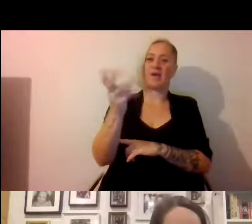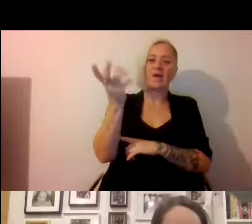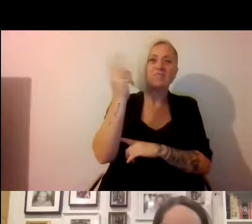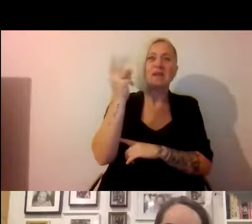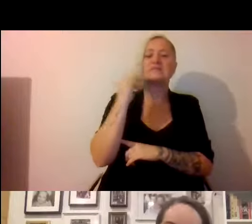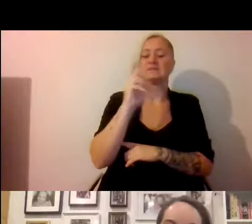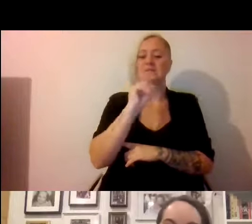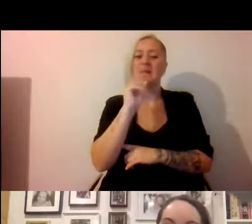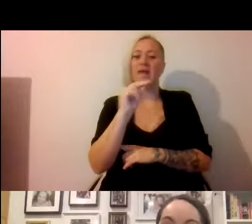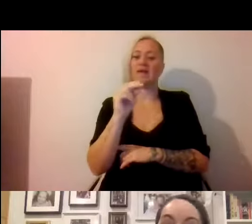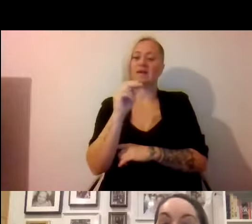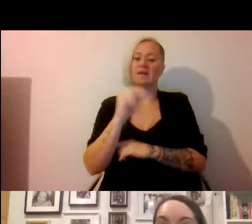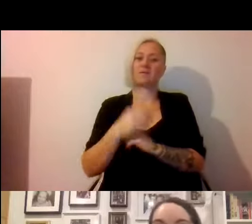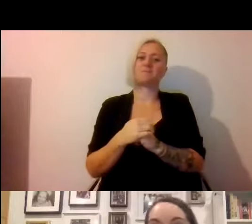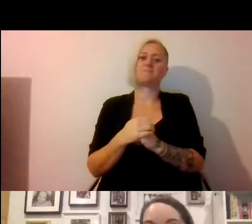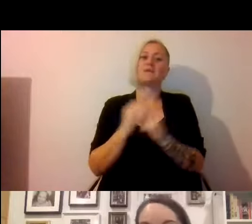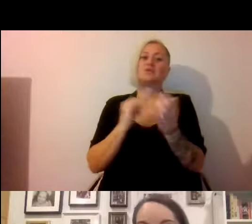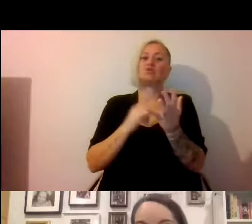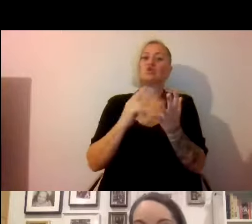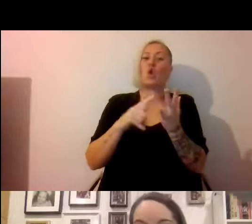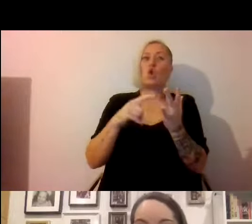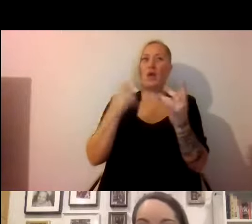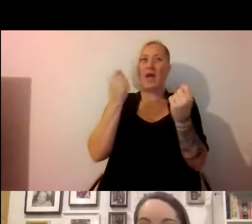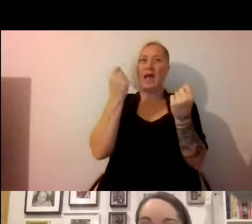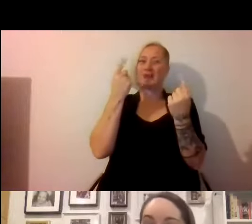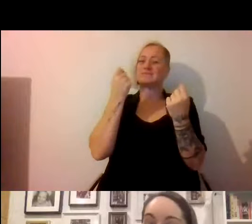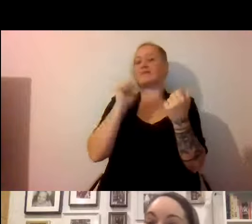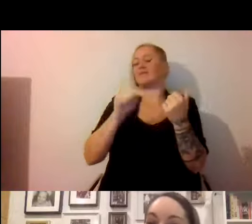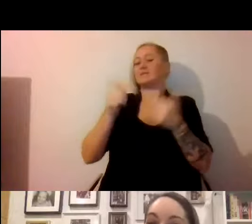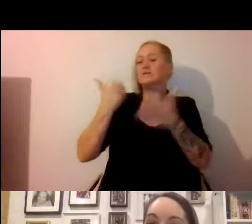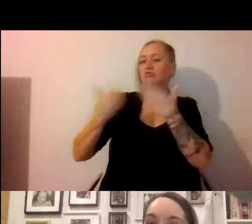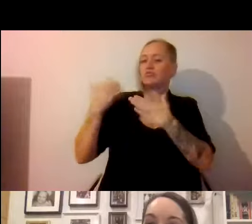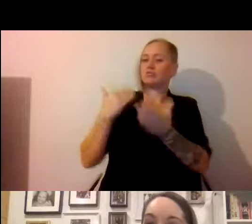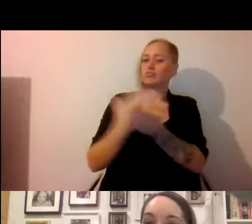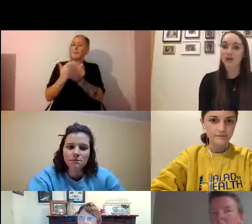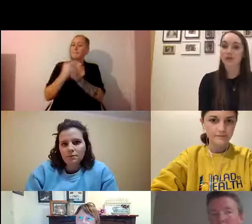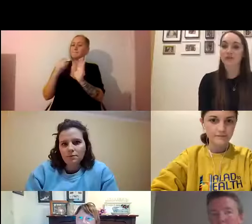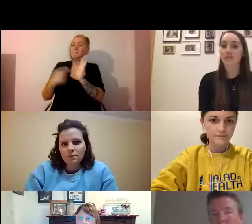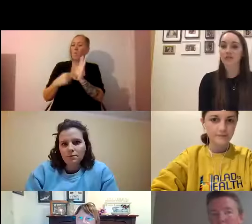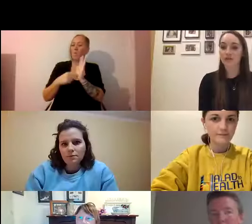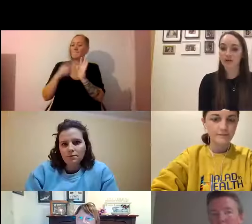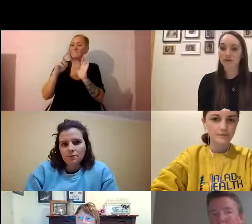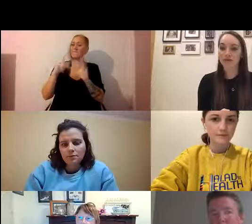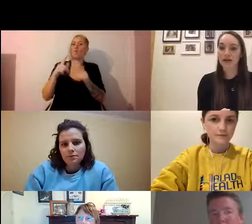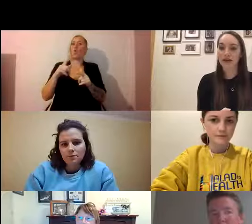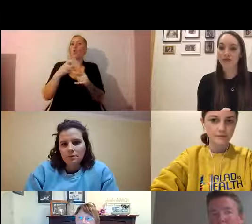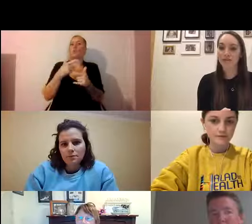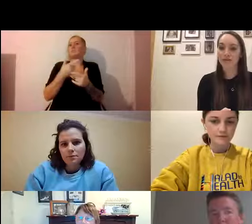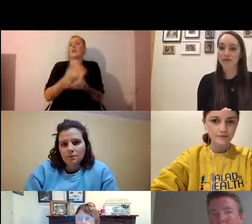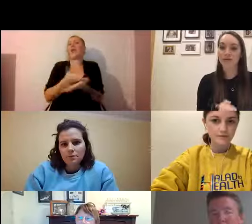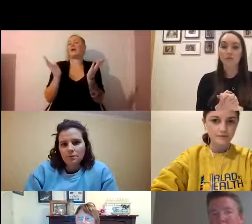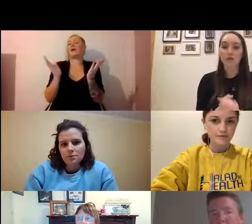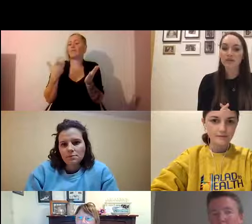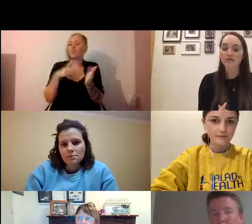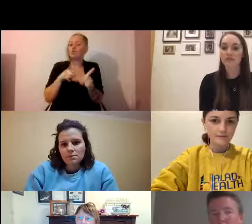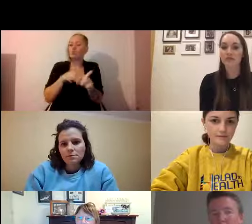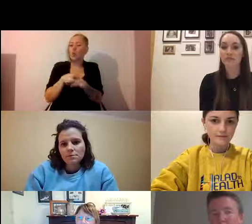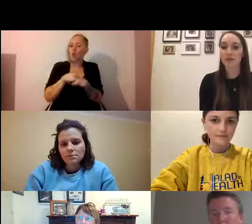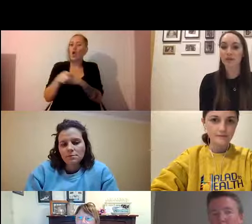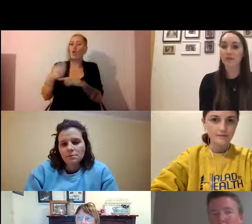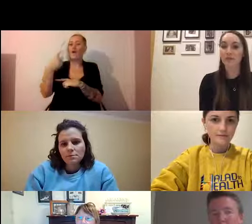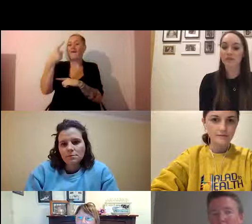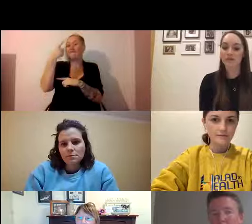ways. So understanding, I guess, this history is a really important thing, I think, for anyone wanting to learn. I think it's wonderful